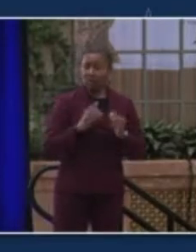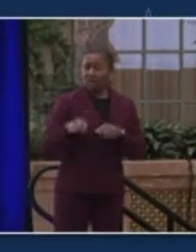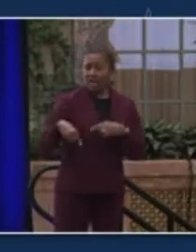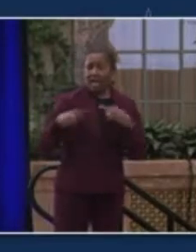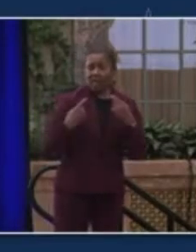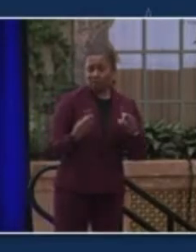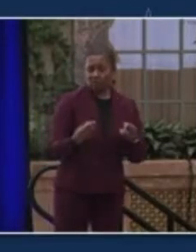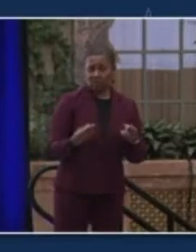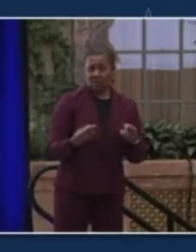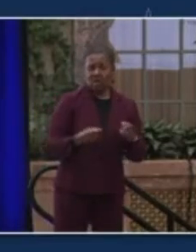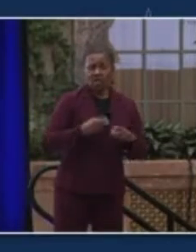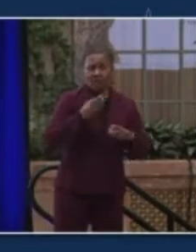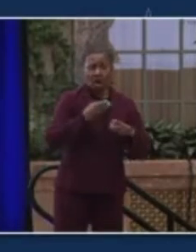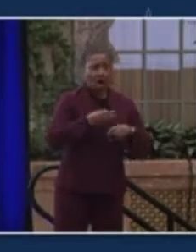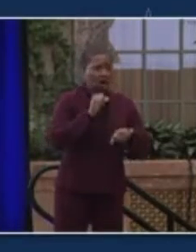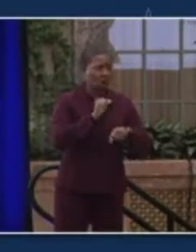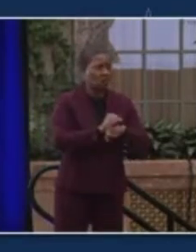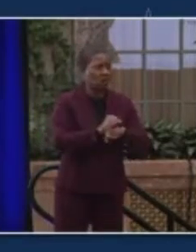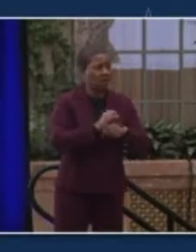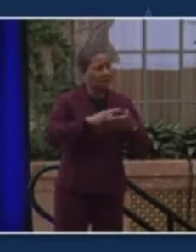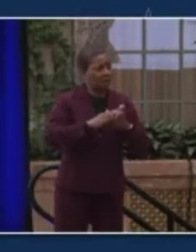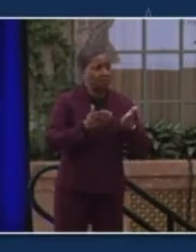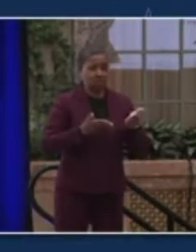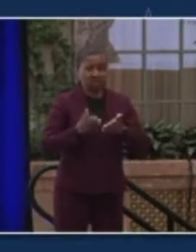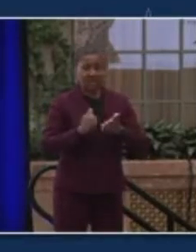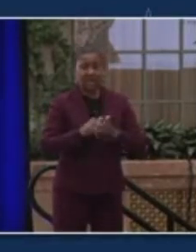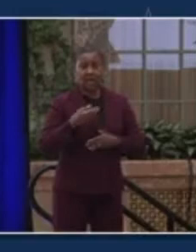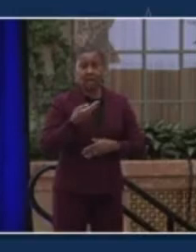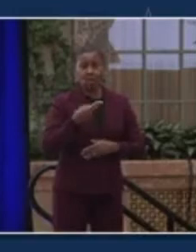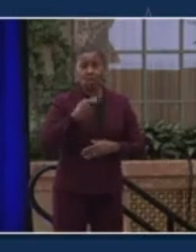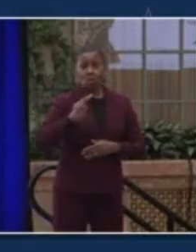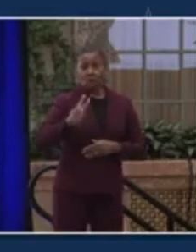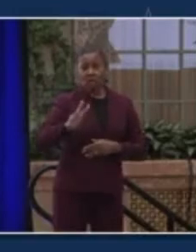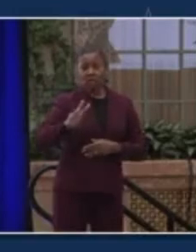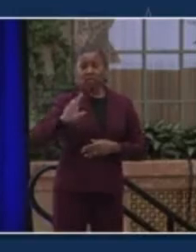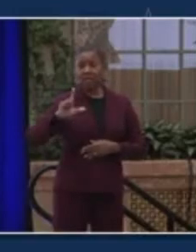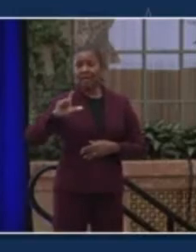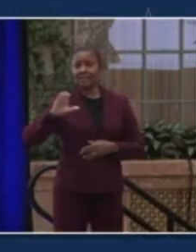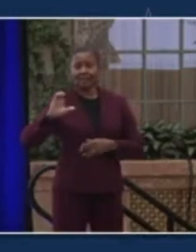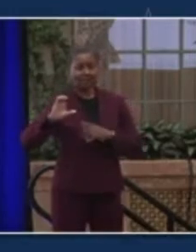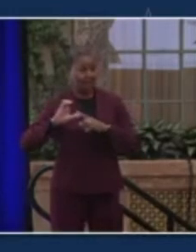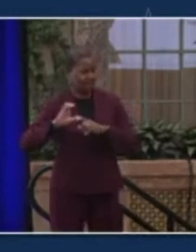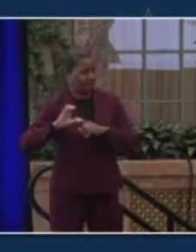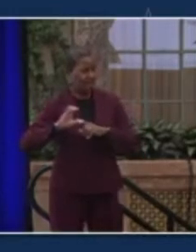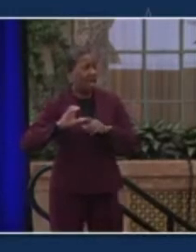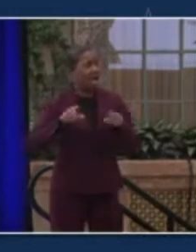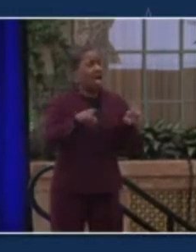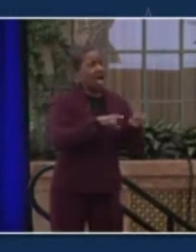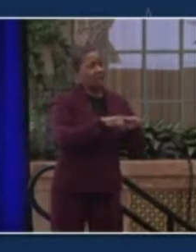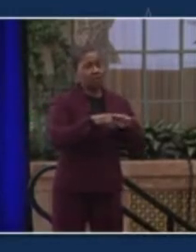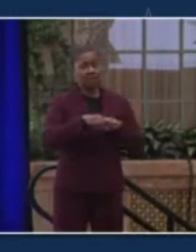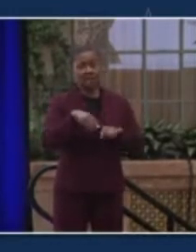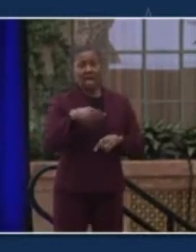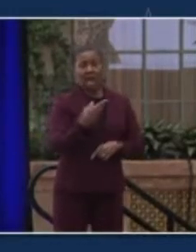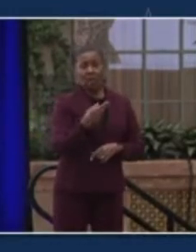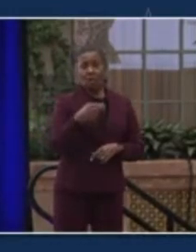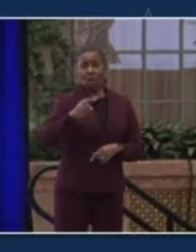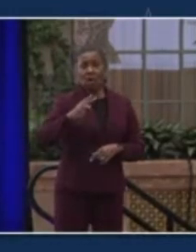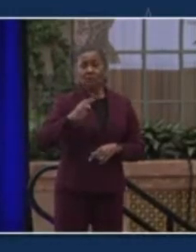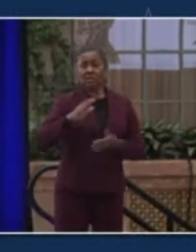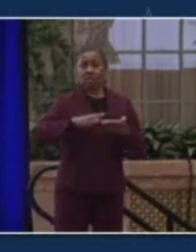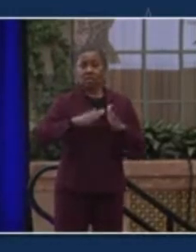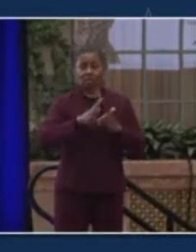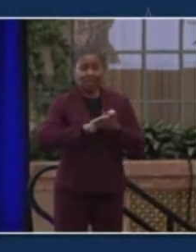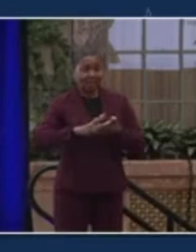before, the hard work and community service of the Harold Washington Legacy Committee as well as the Harold Washington Community